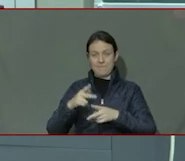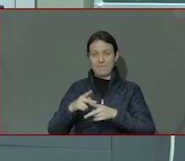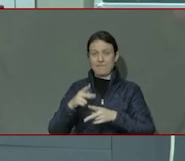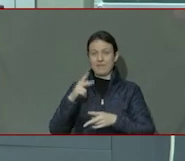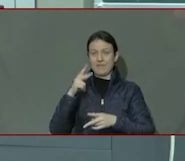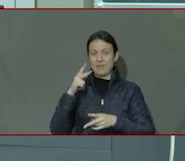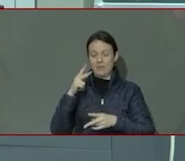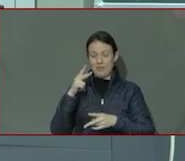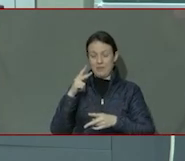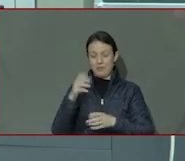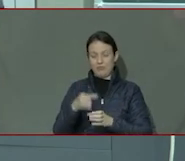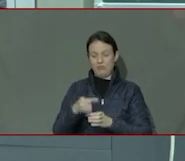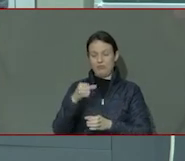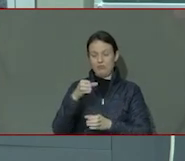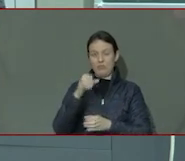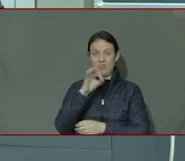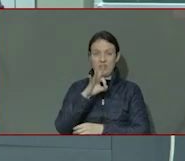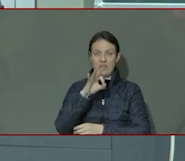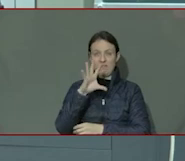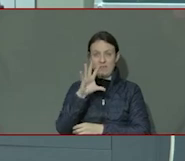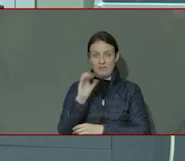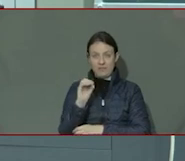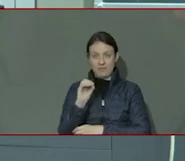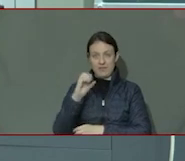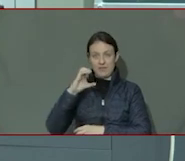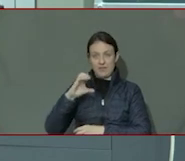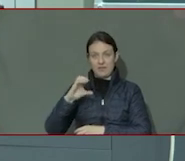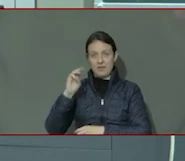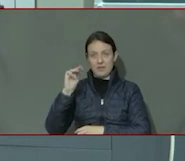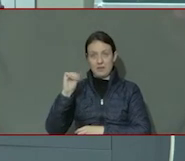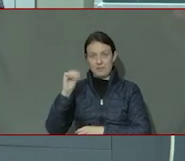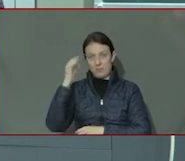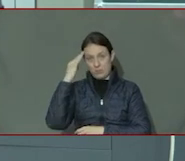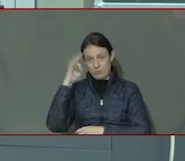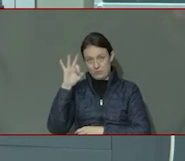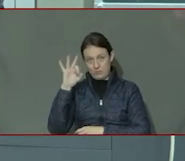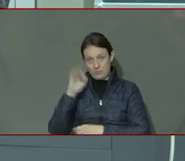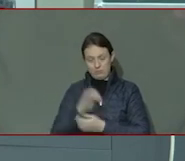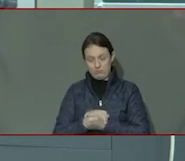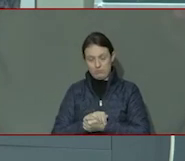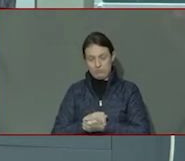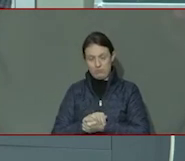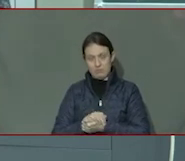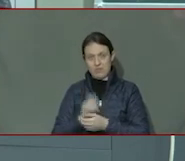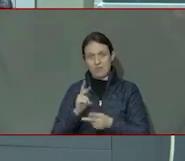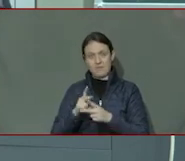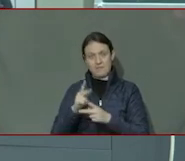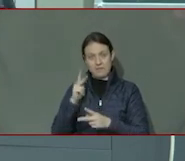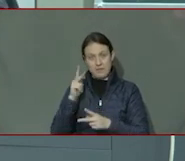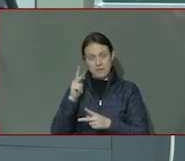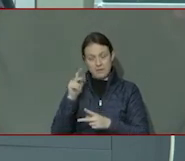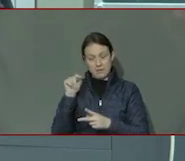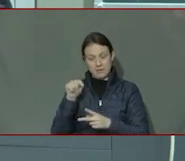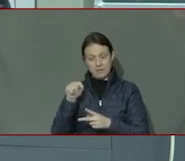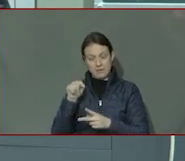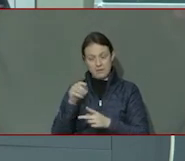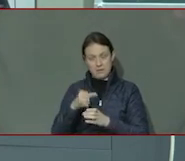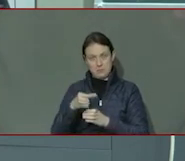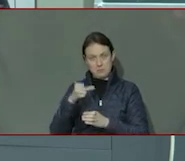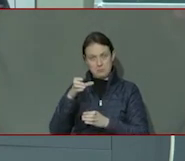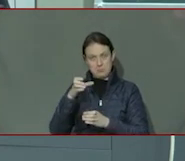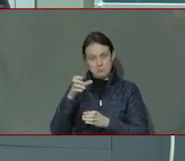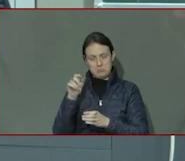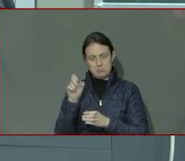of 350 centimeters cubed, correct? And this final solution